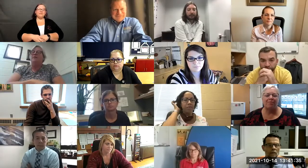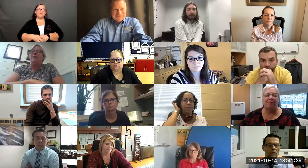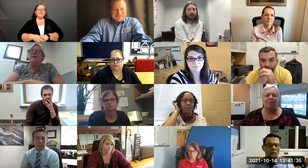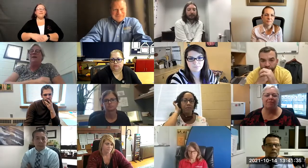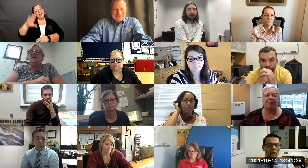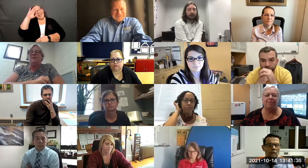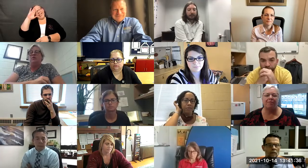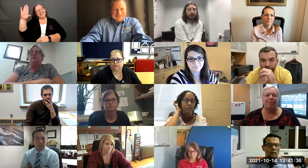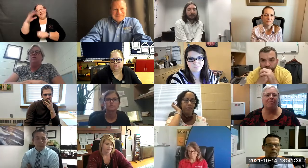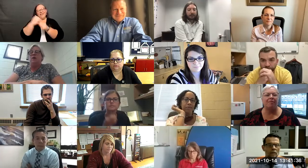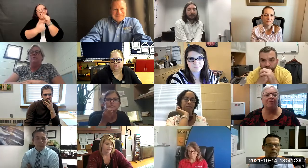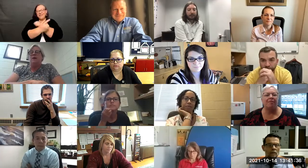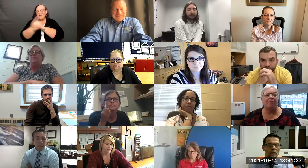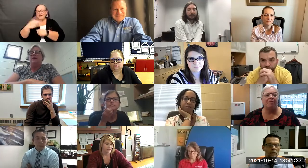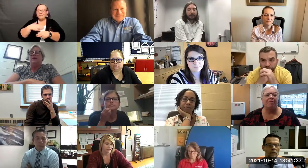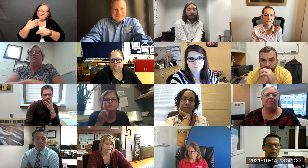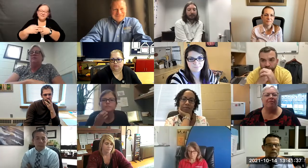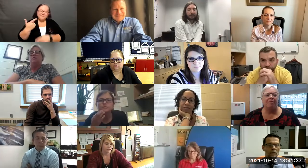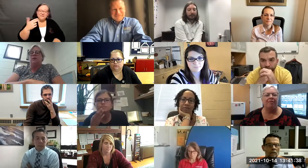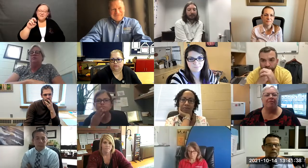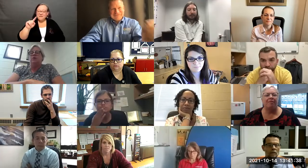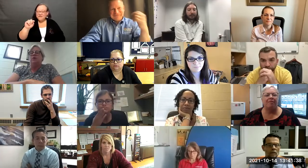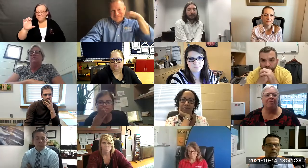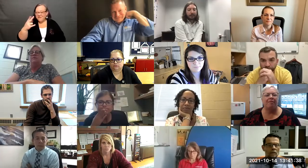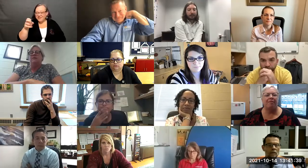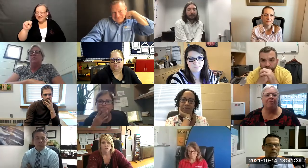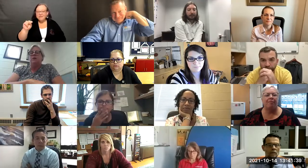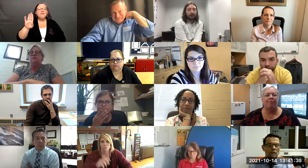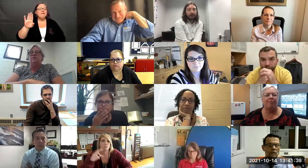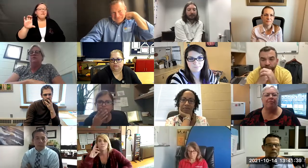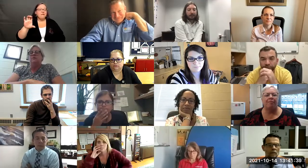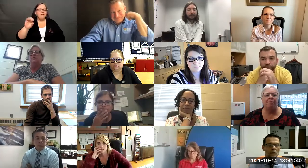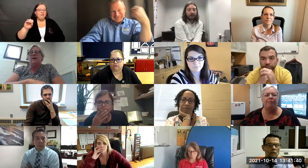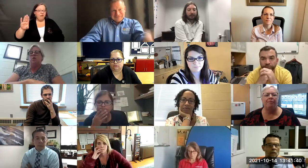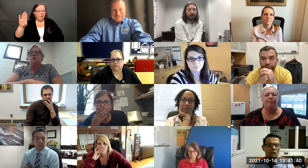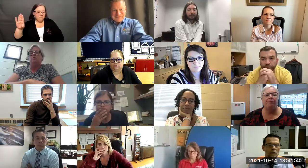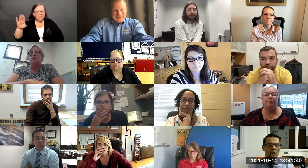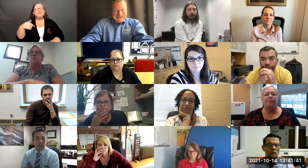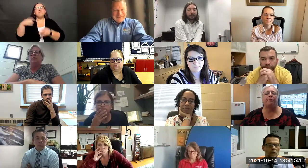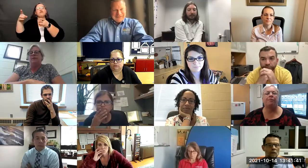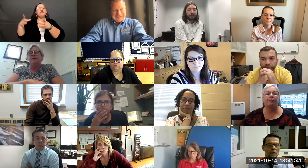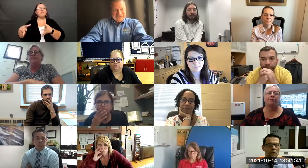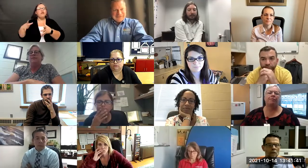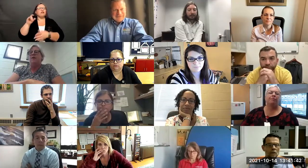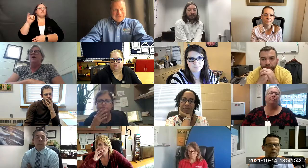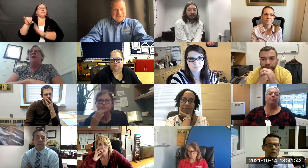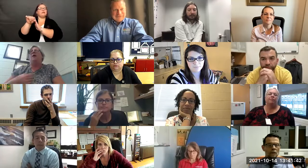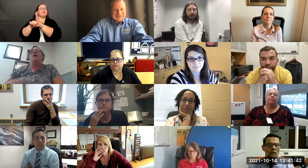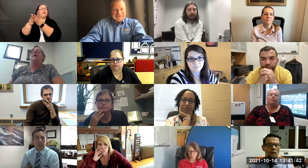Hello, everybody. I'm Gretchen Cobb. I'm the Director of Statewide Services at Arkansas School for the